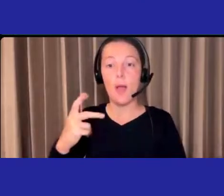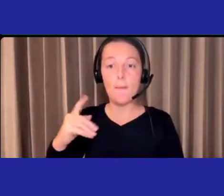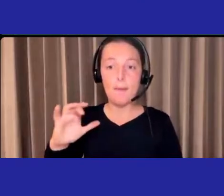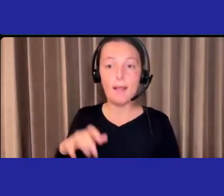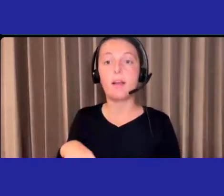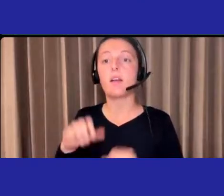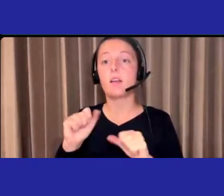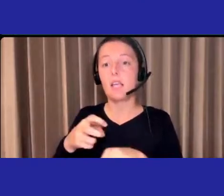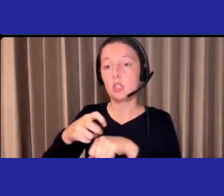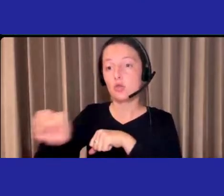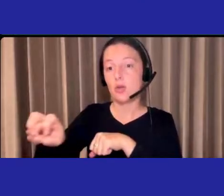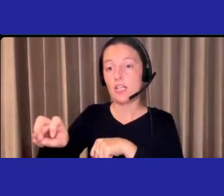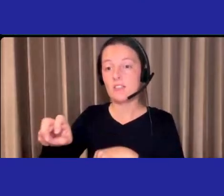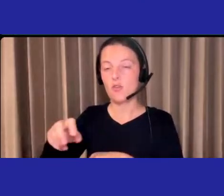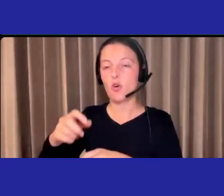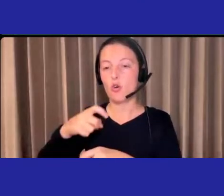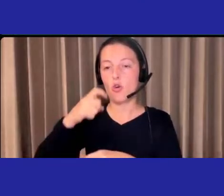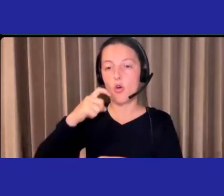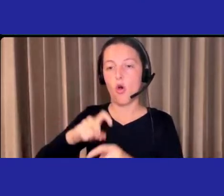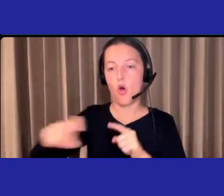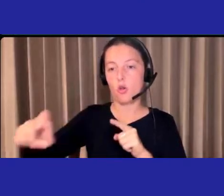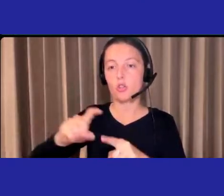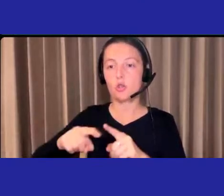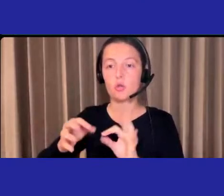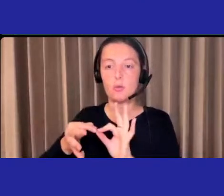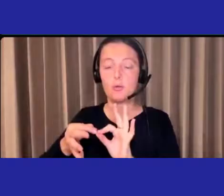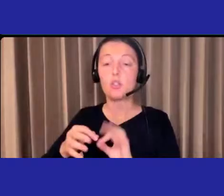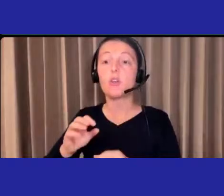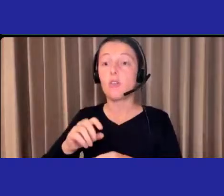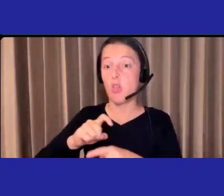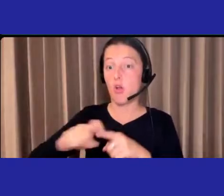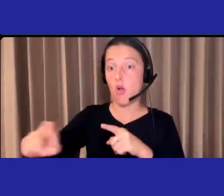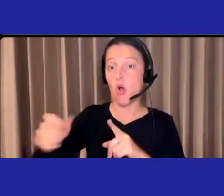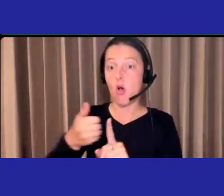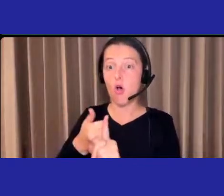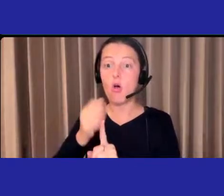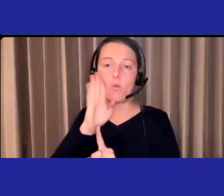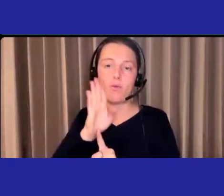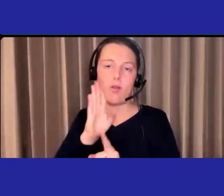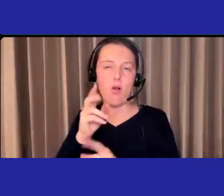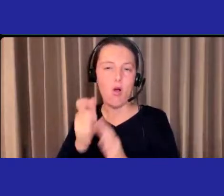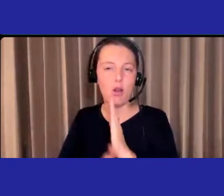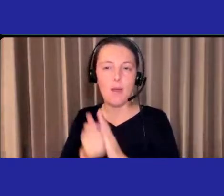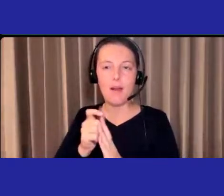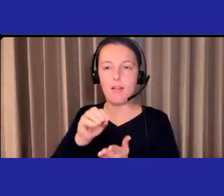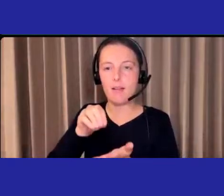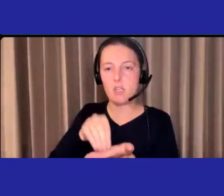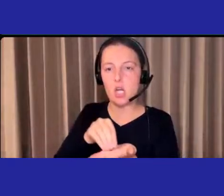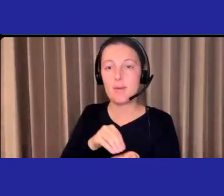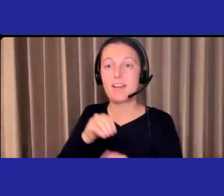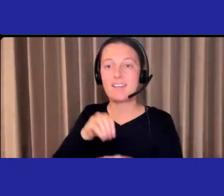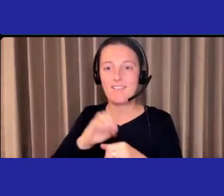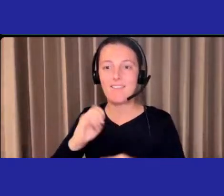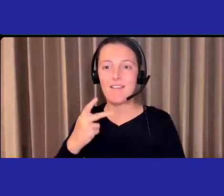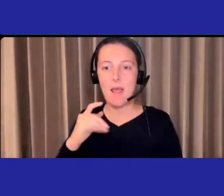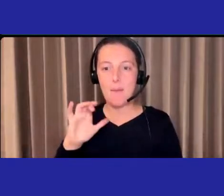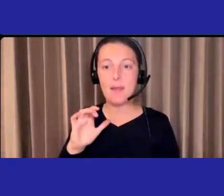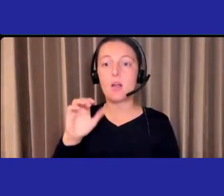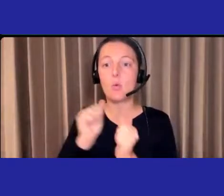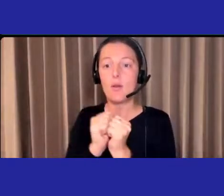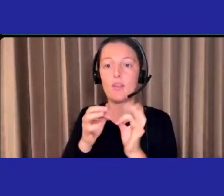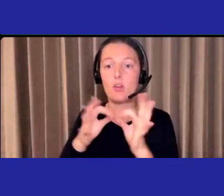interpretation cart. The calls will automatically be documented within EPIC with the interpreter ID, call time, language, and